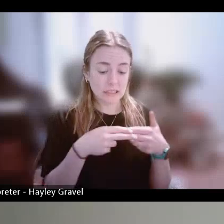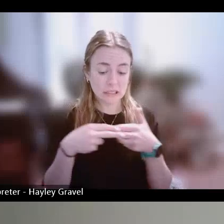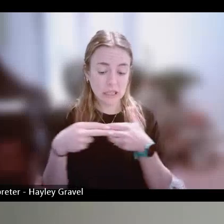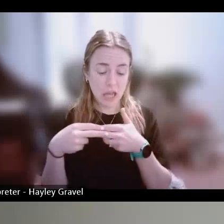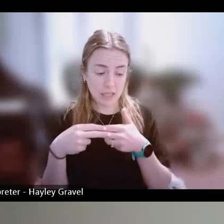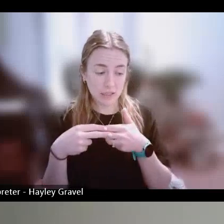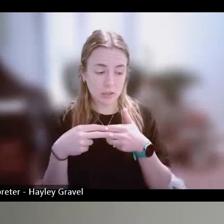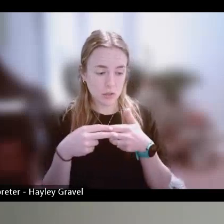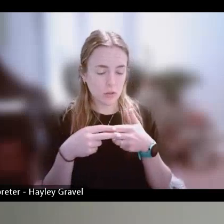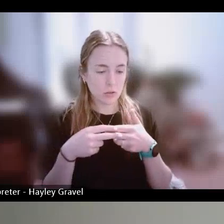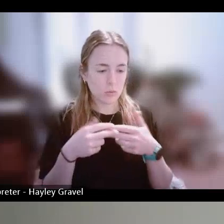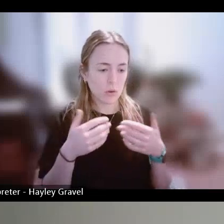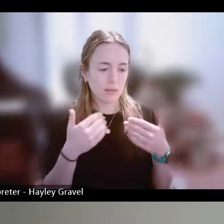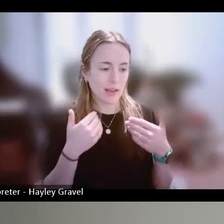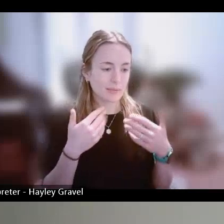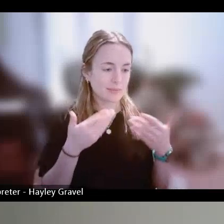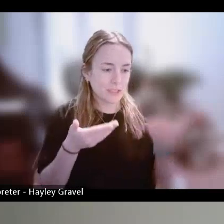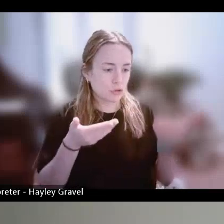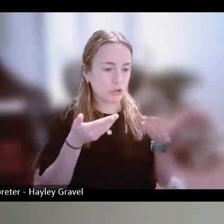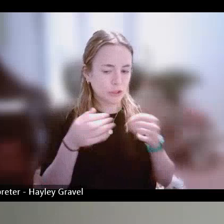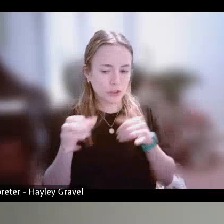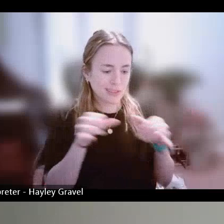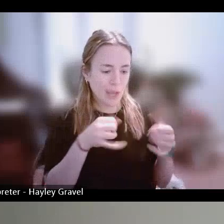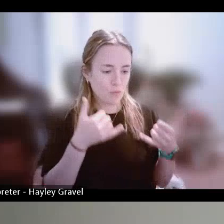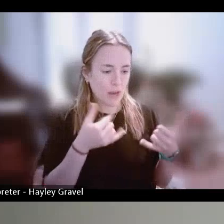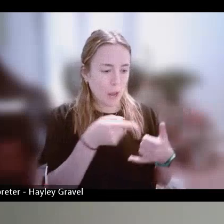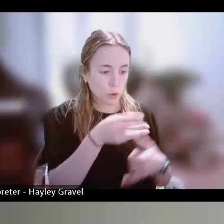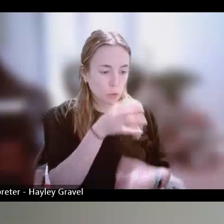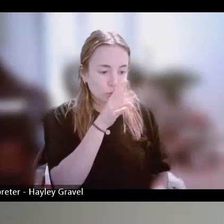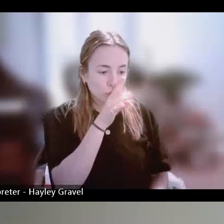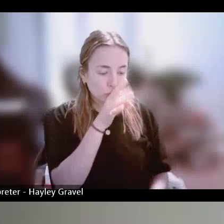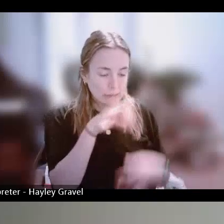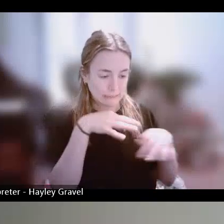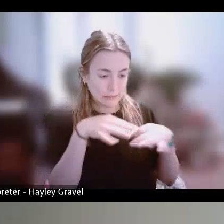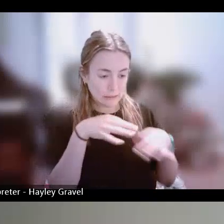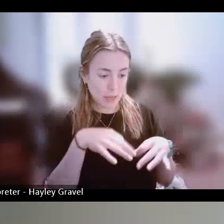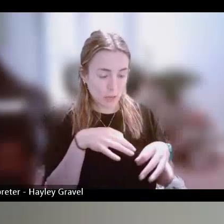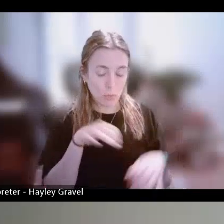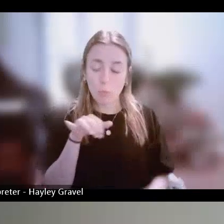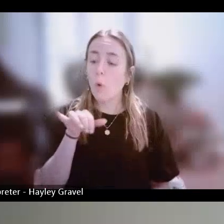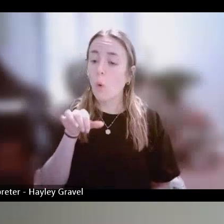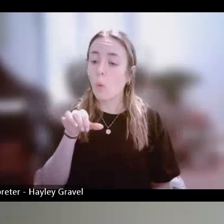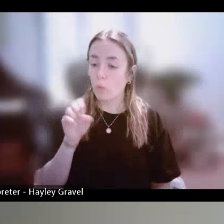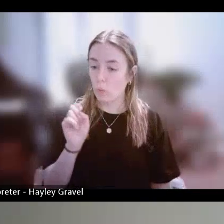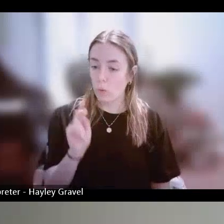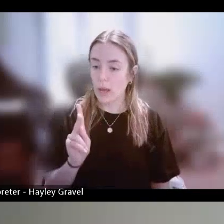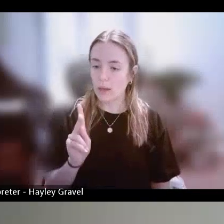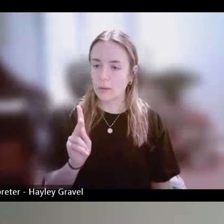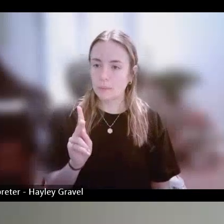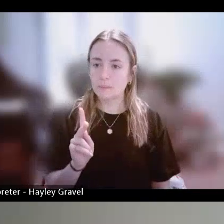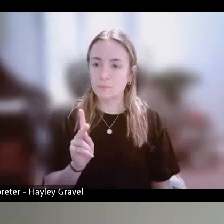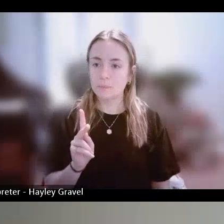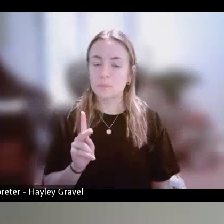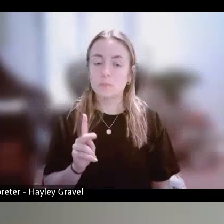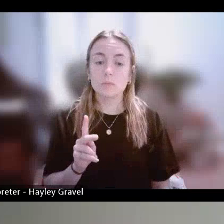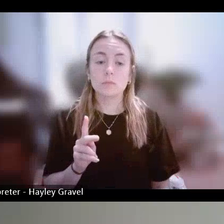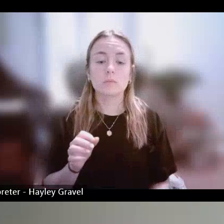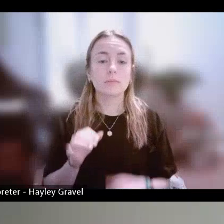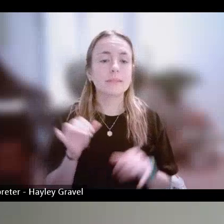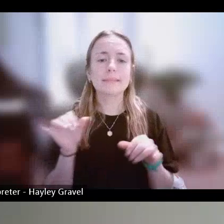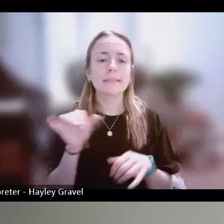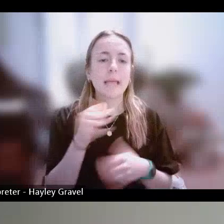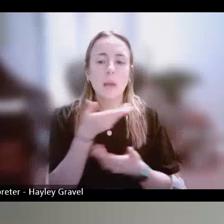of an introduction to what you're sharing with me now. Okay. Okay. So this is for everyone. 5 or 6